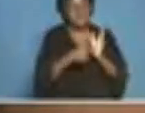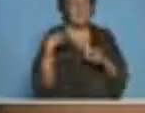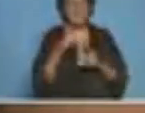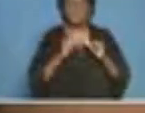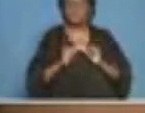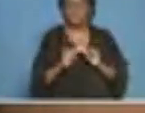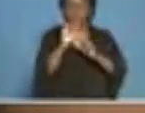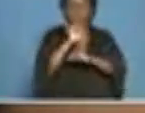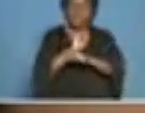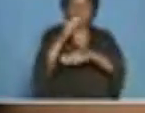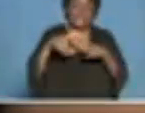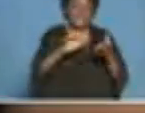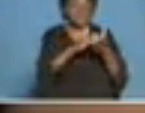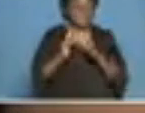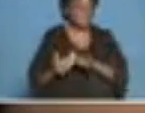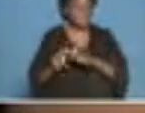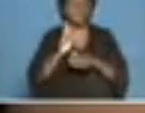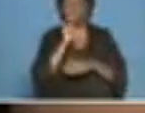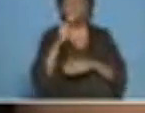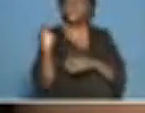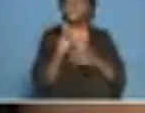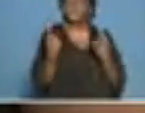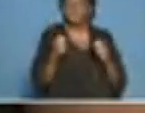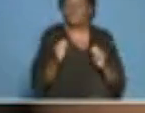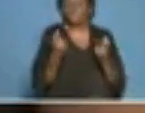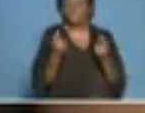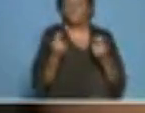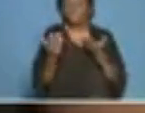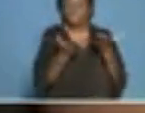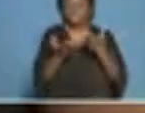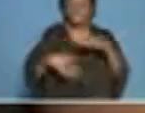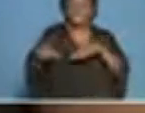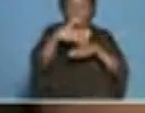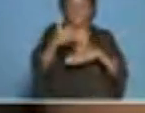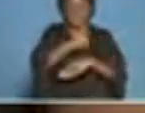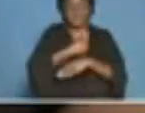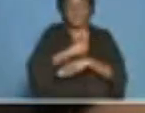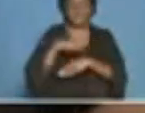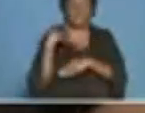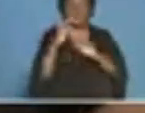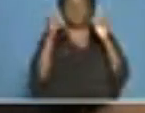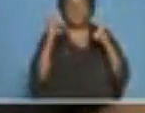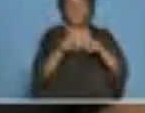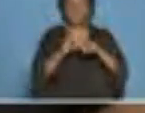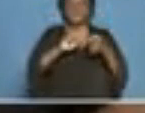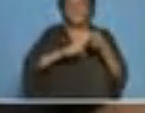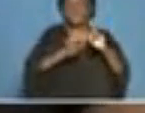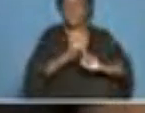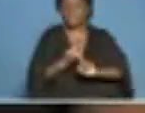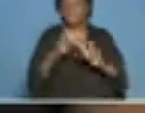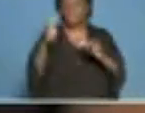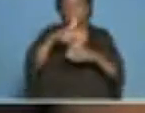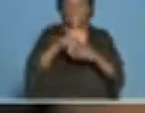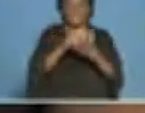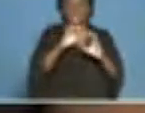where we not only try to do service above self, which is our Rotary motto, but also fellowship within the community.